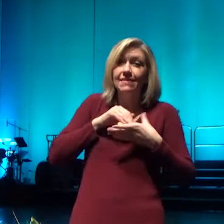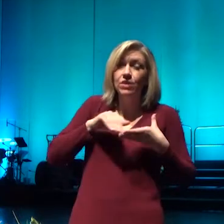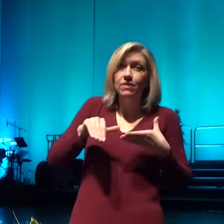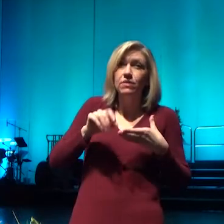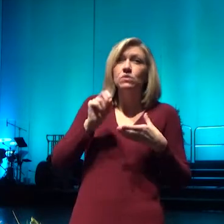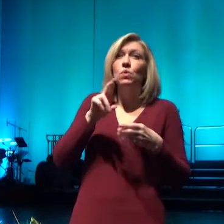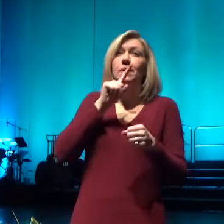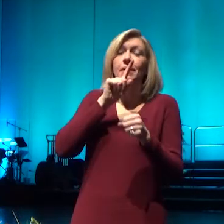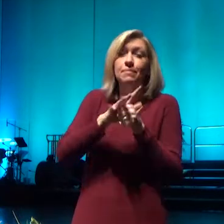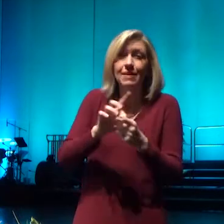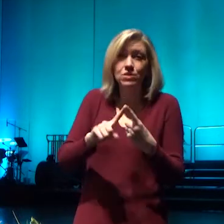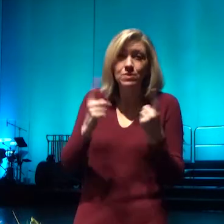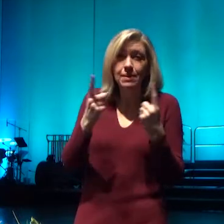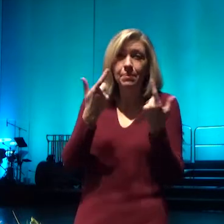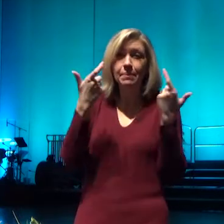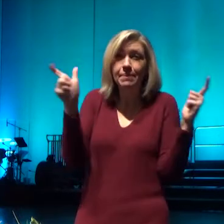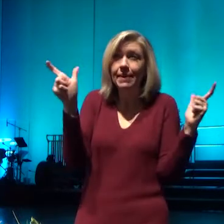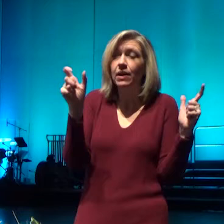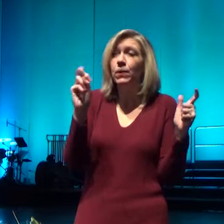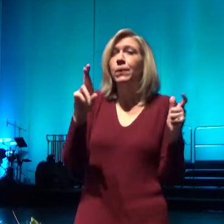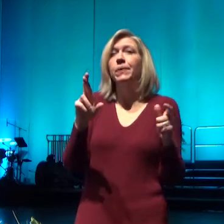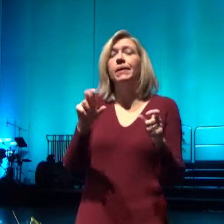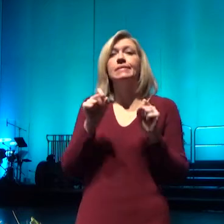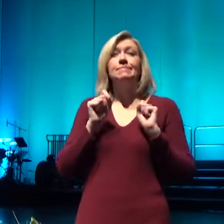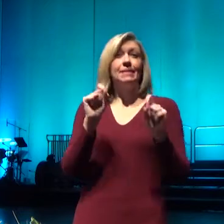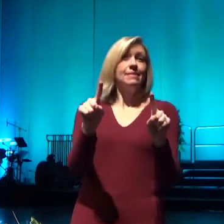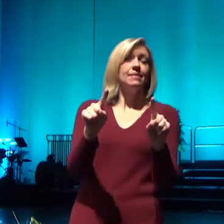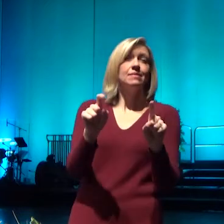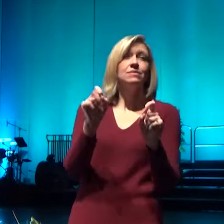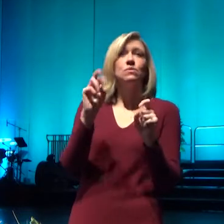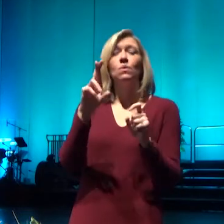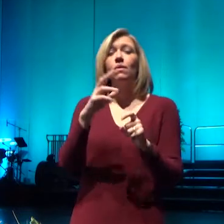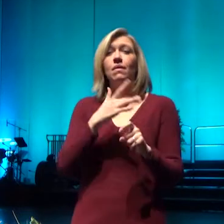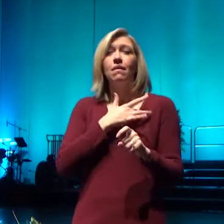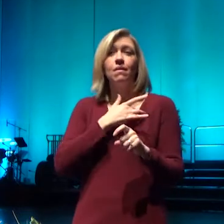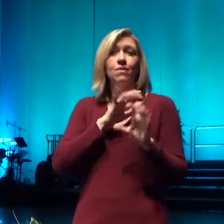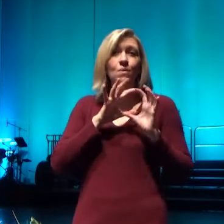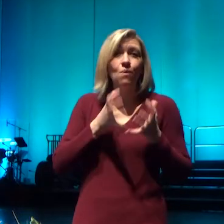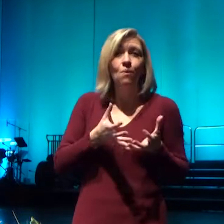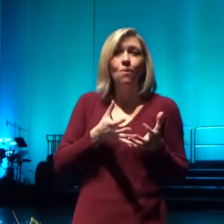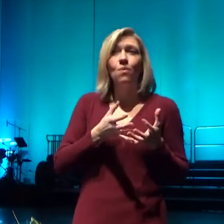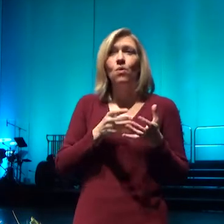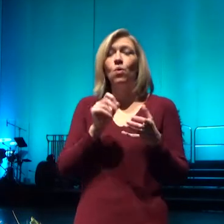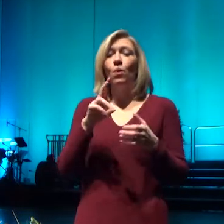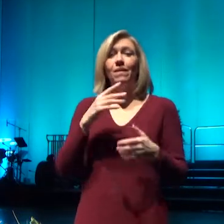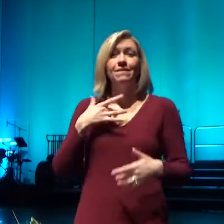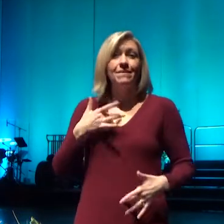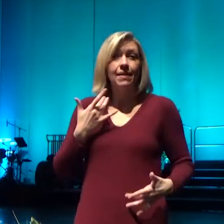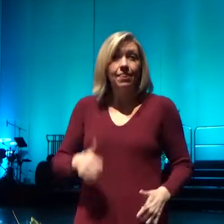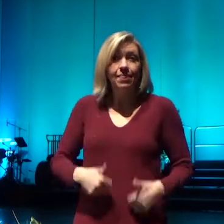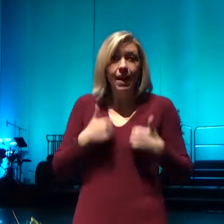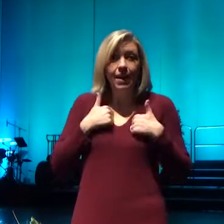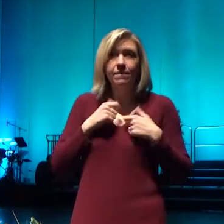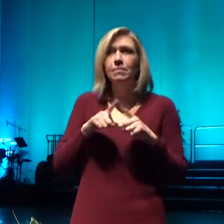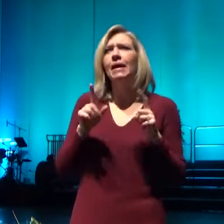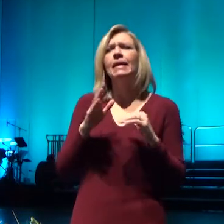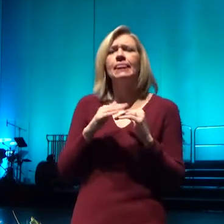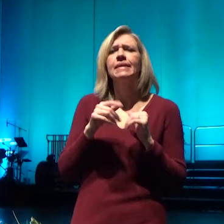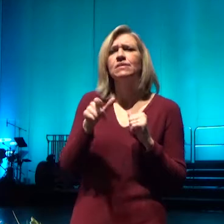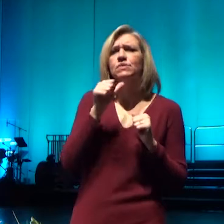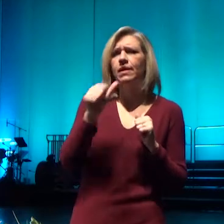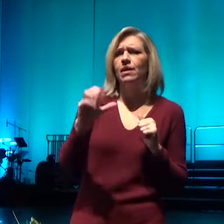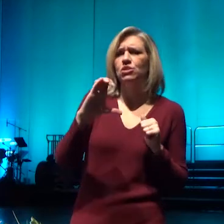than yourself or be spontaneous or wholehearted or ever feel fully alive, but at least you won't be a chump,